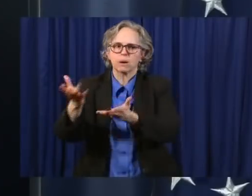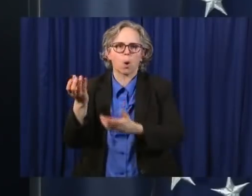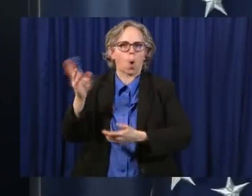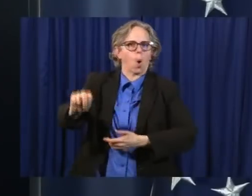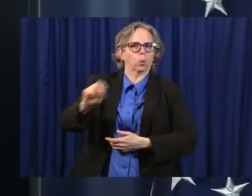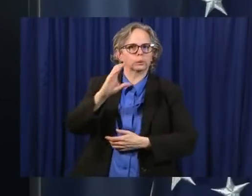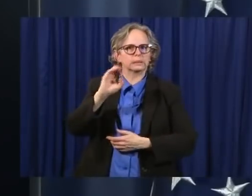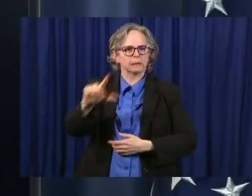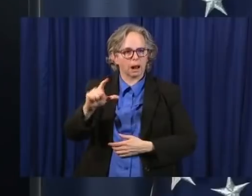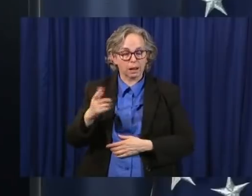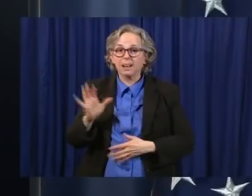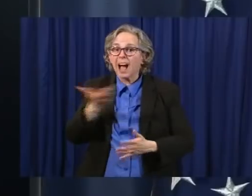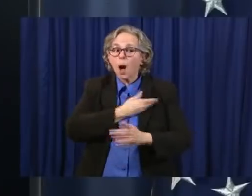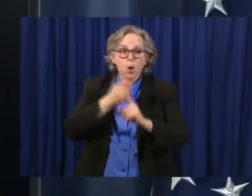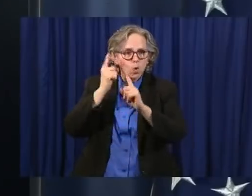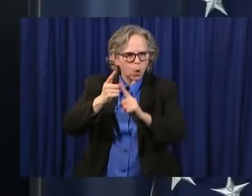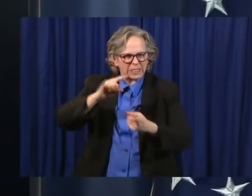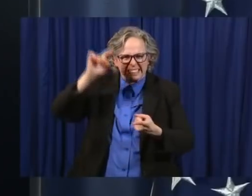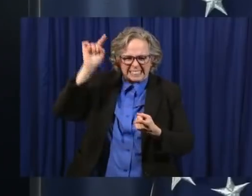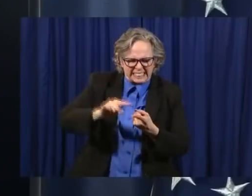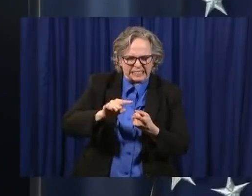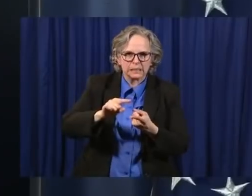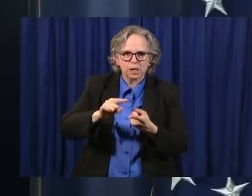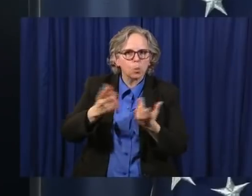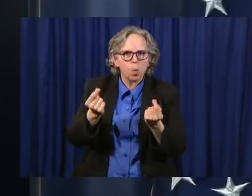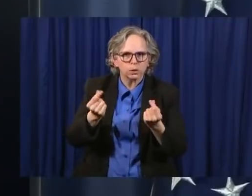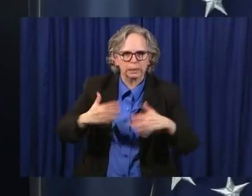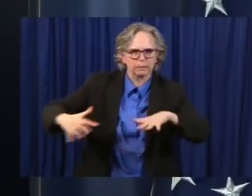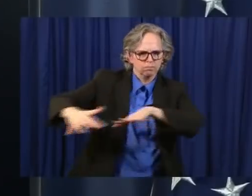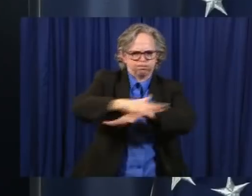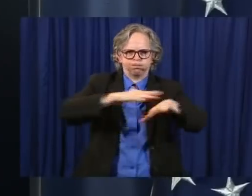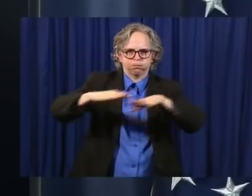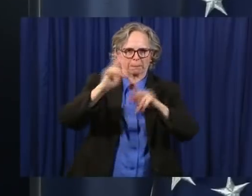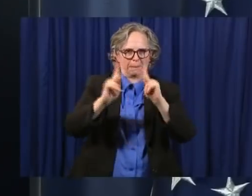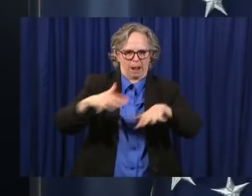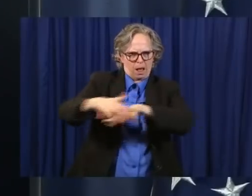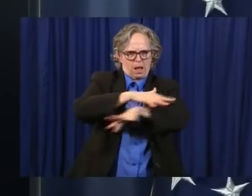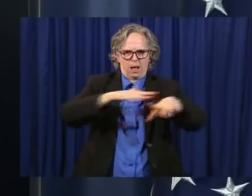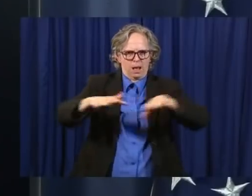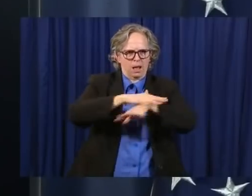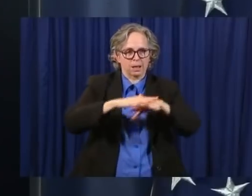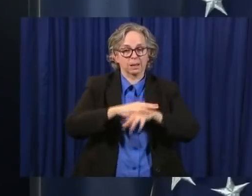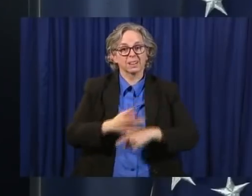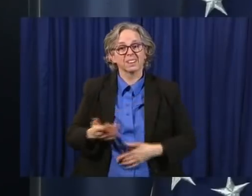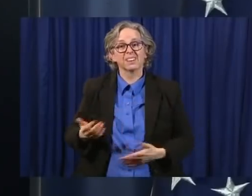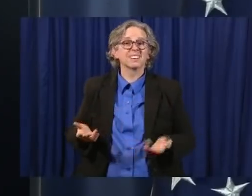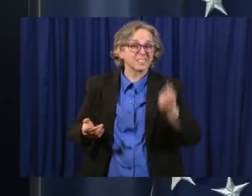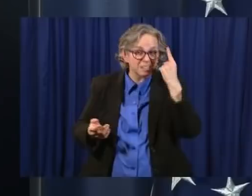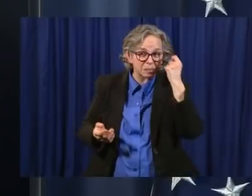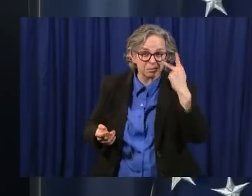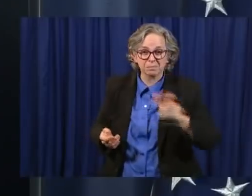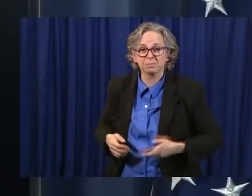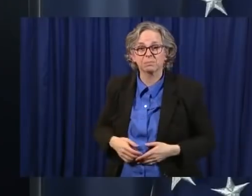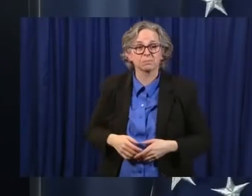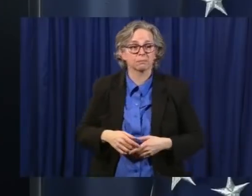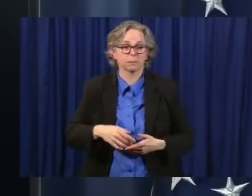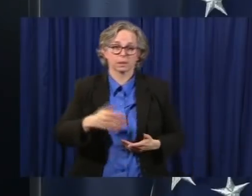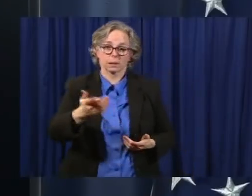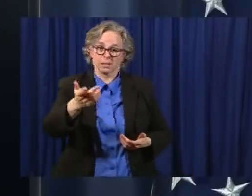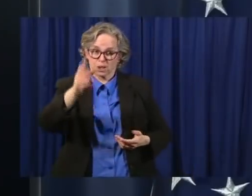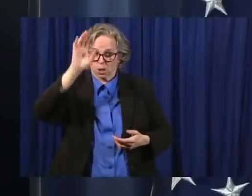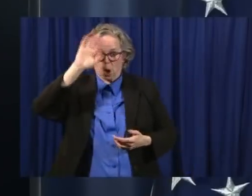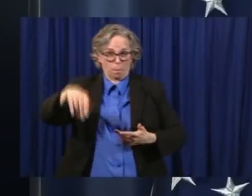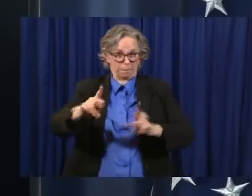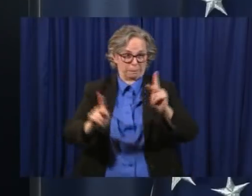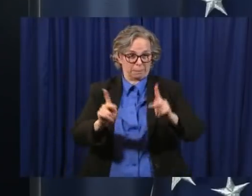people interact with as many people. We did do 40 hours of COVID leave so that we don't want our staff to have to come in sick or make